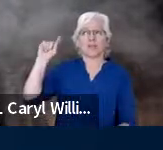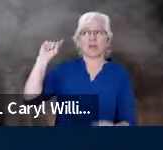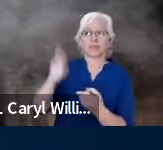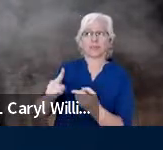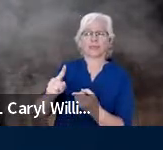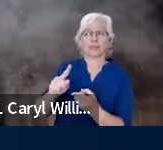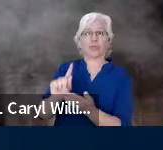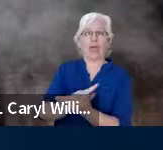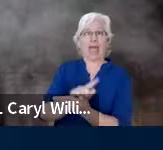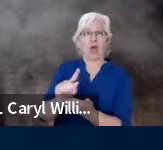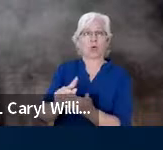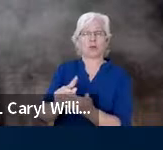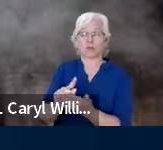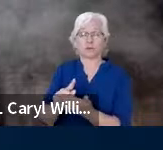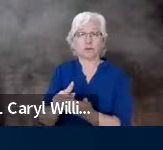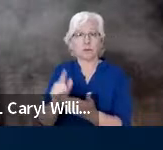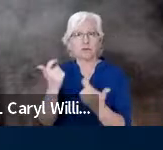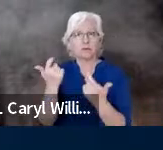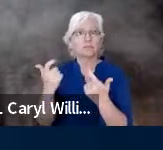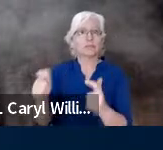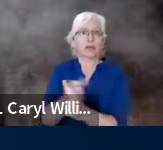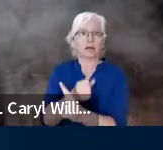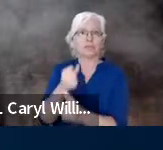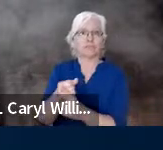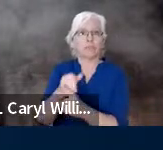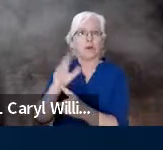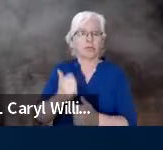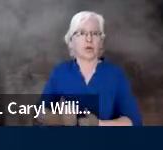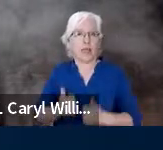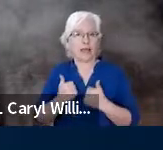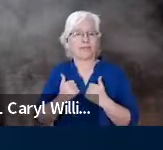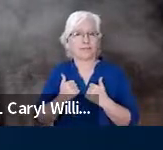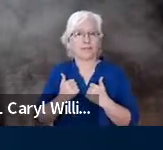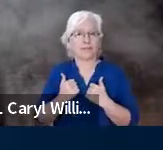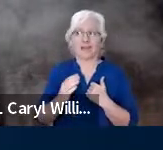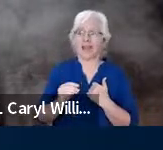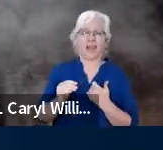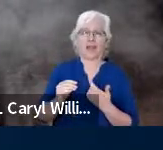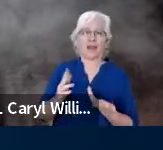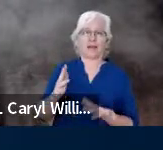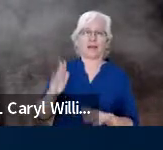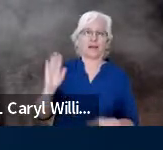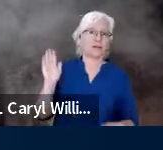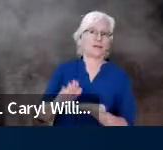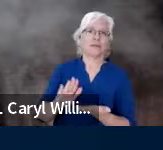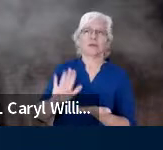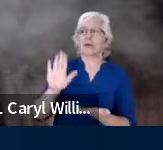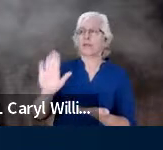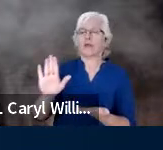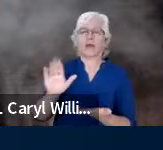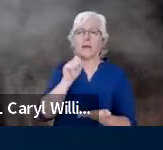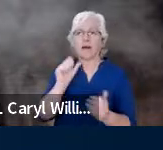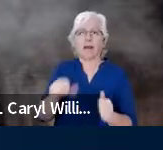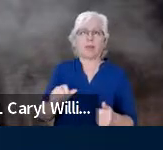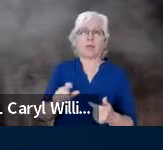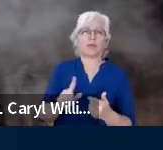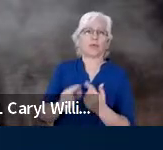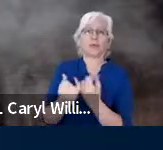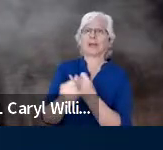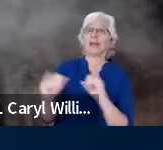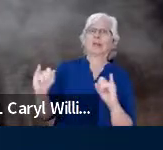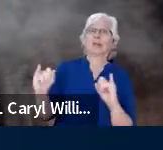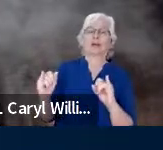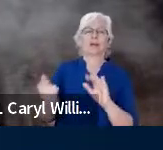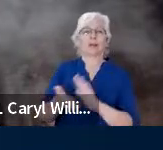could drastically impact their lives and also their independence, their ability to live in their communities. And